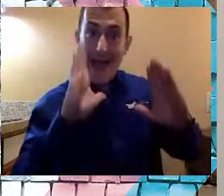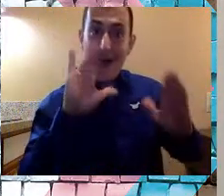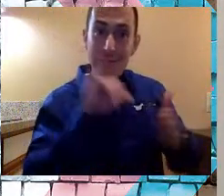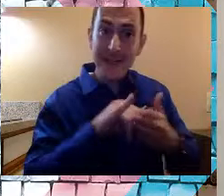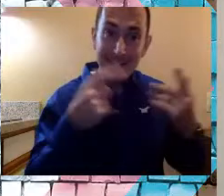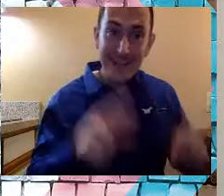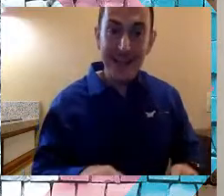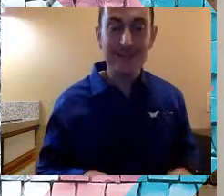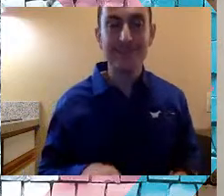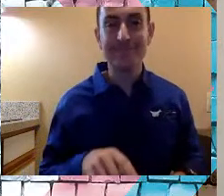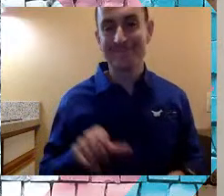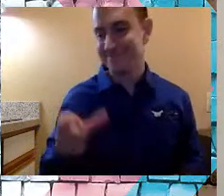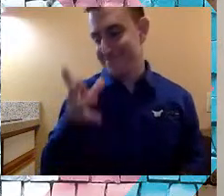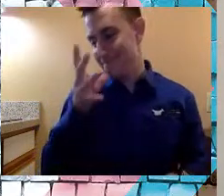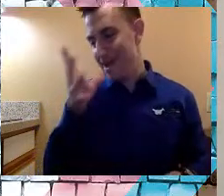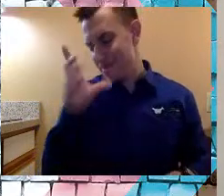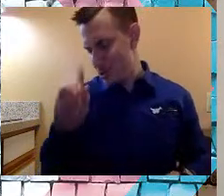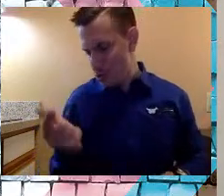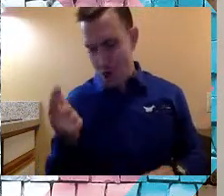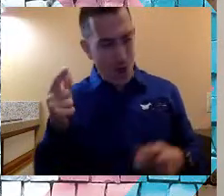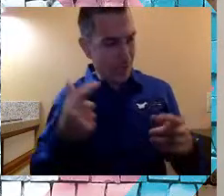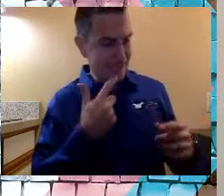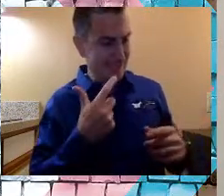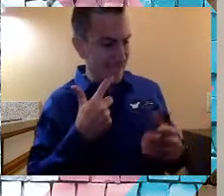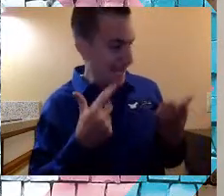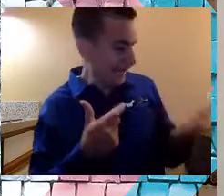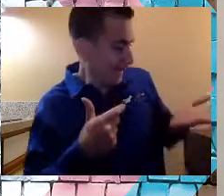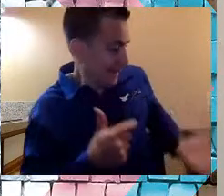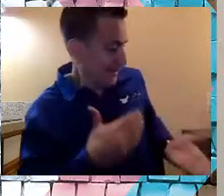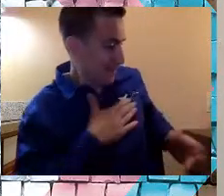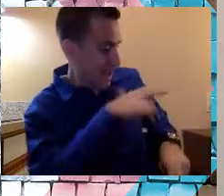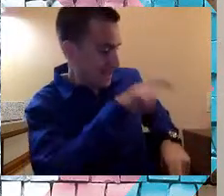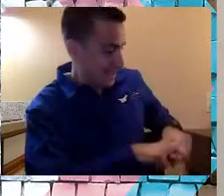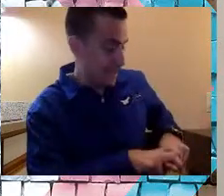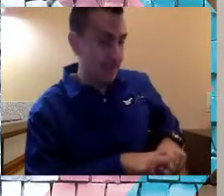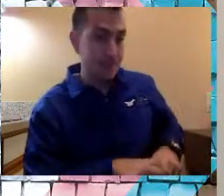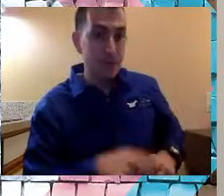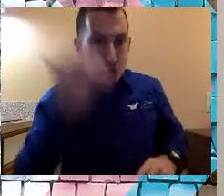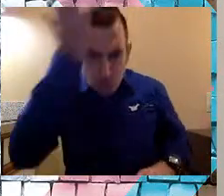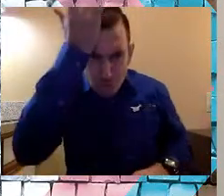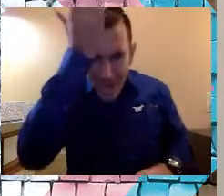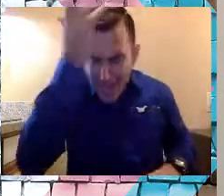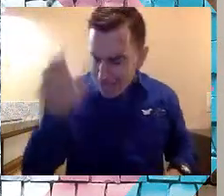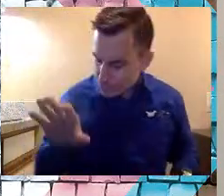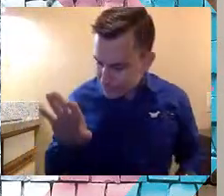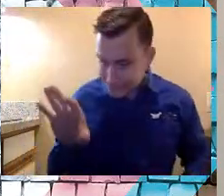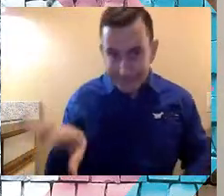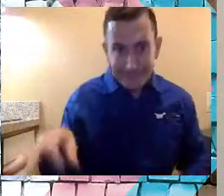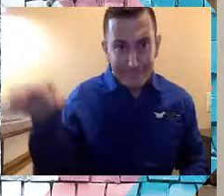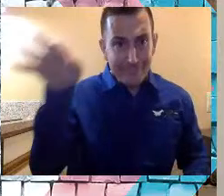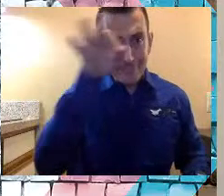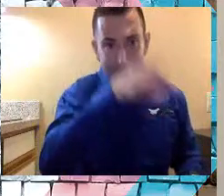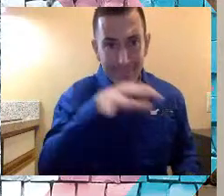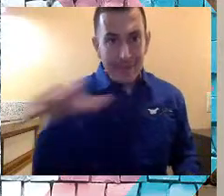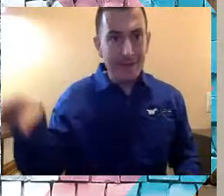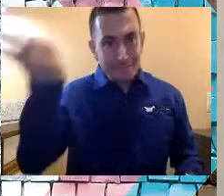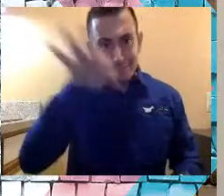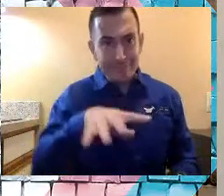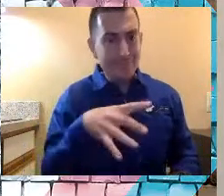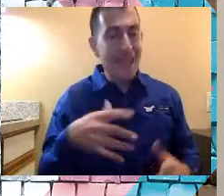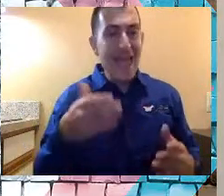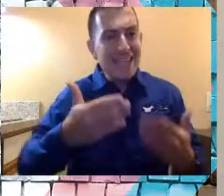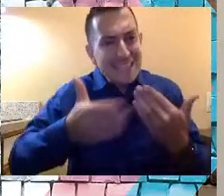the open seat to sit down. So nice. Pick up the trash. Oh, so easy. I do